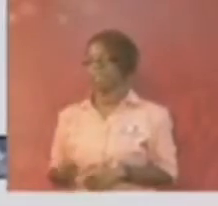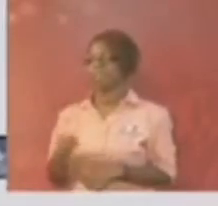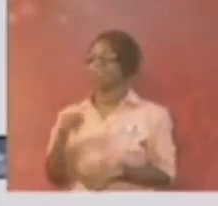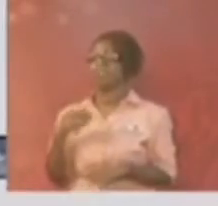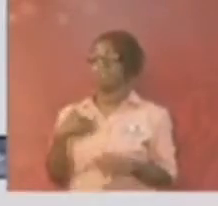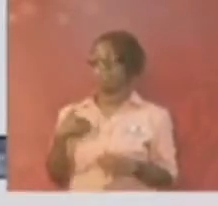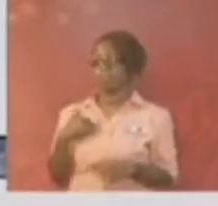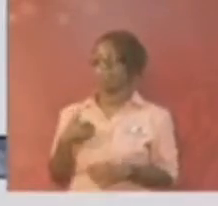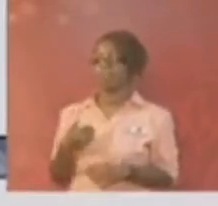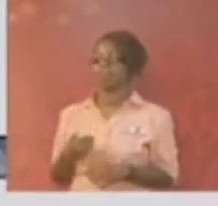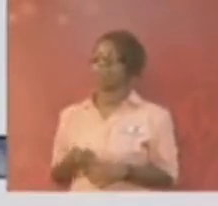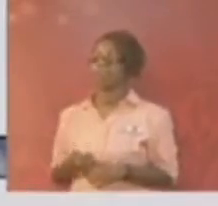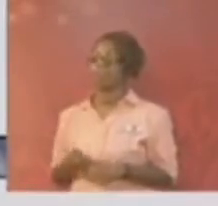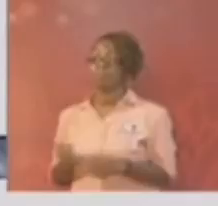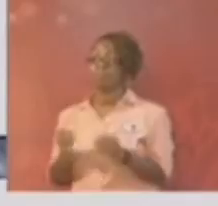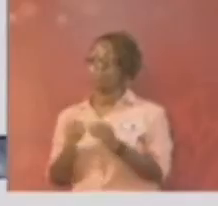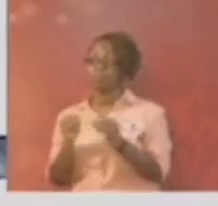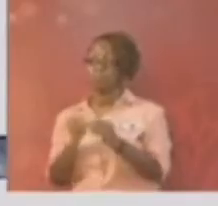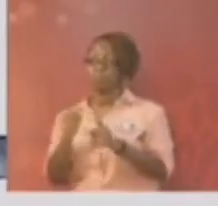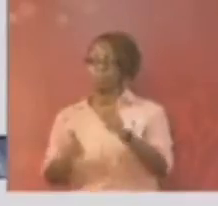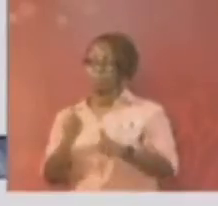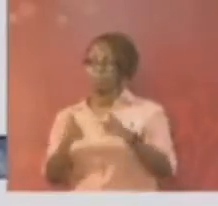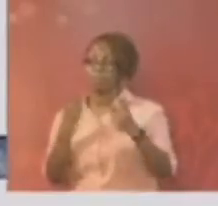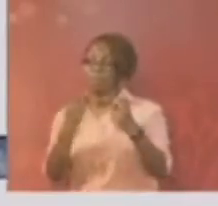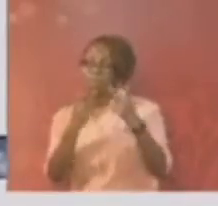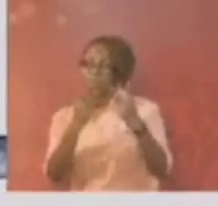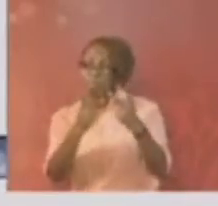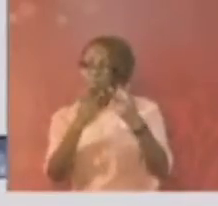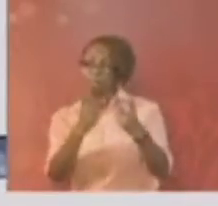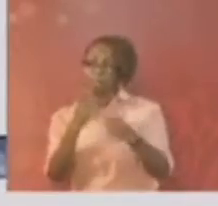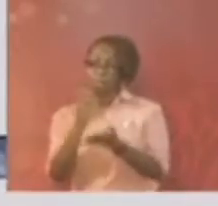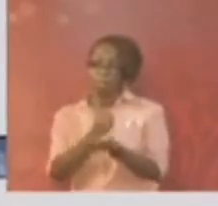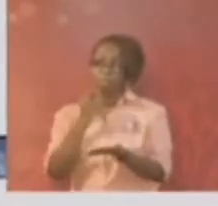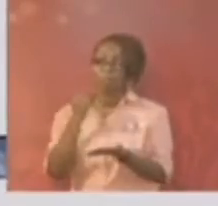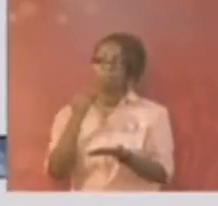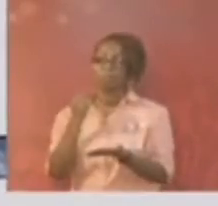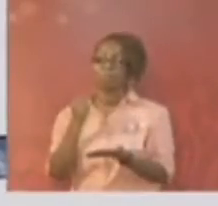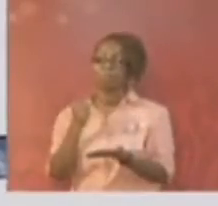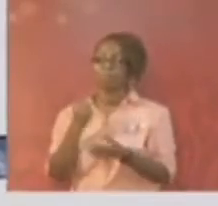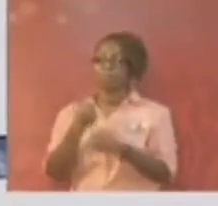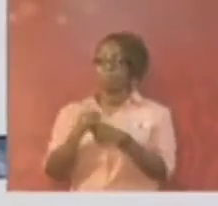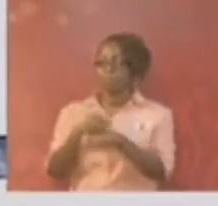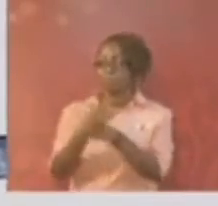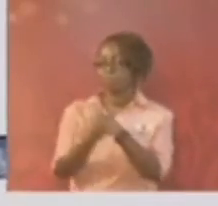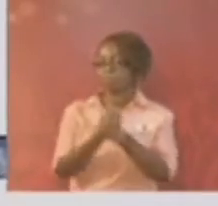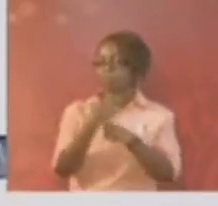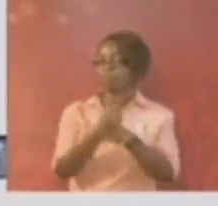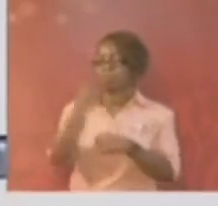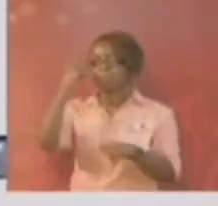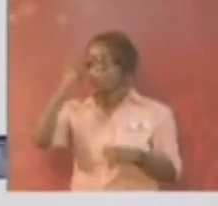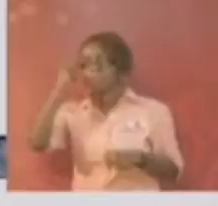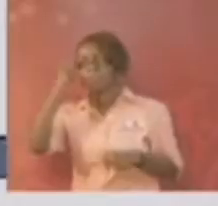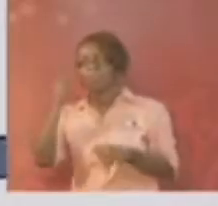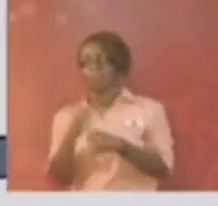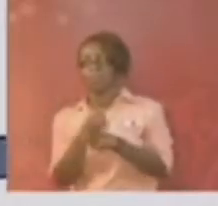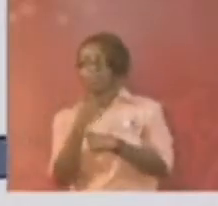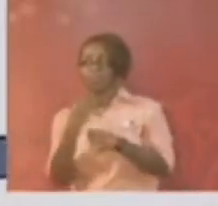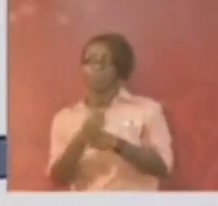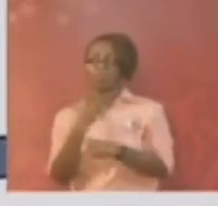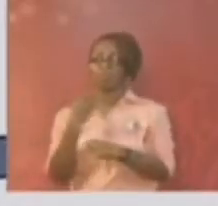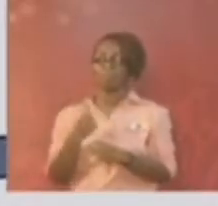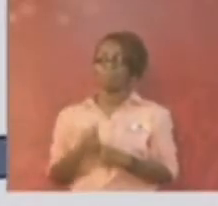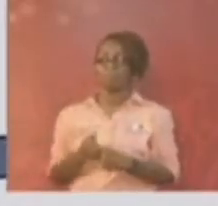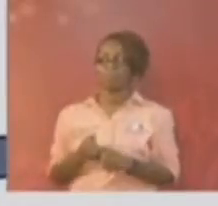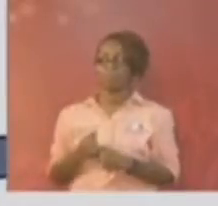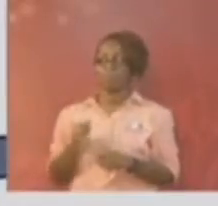demand for these services by 30 to 40%, and the greatest issue here has been the challenge